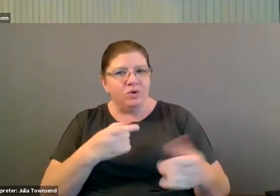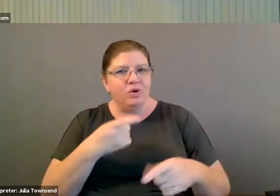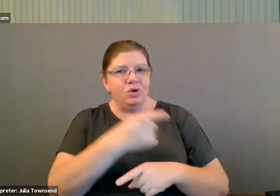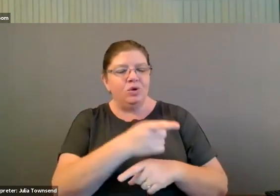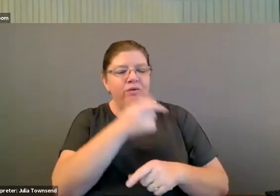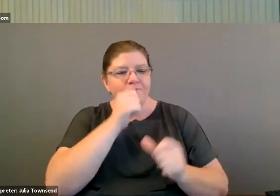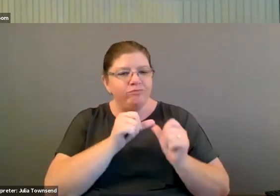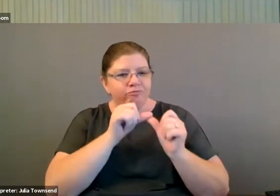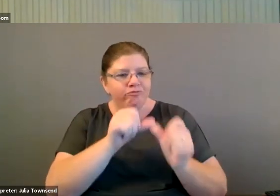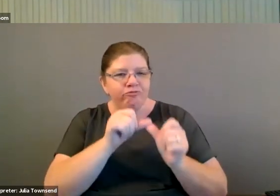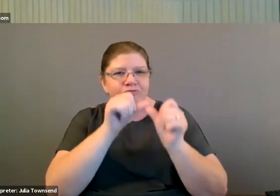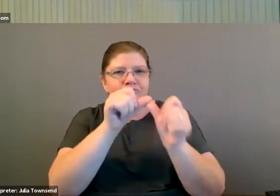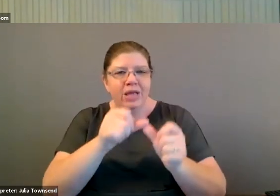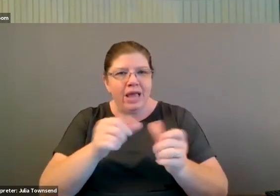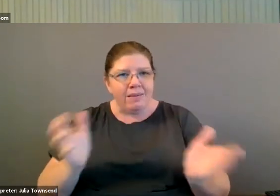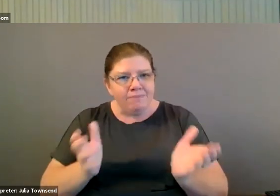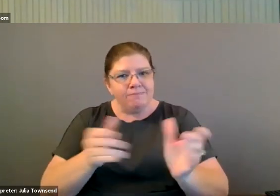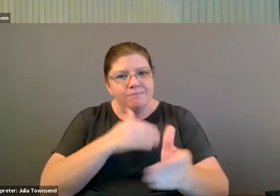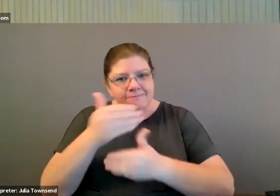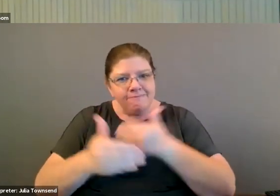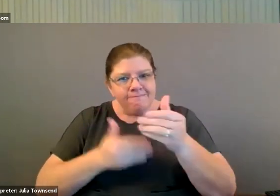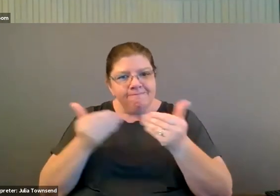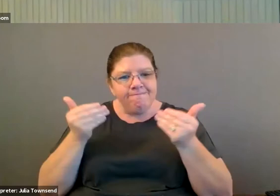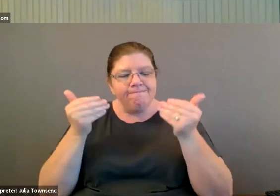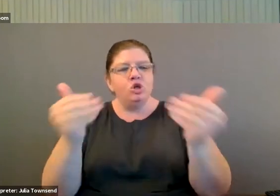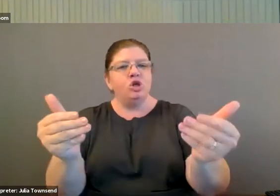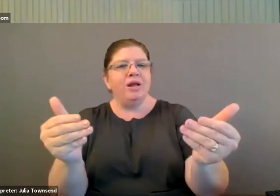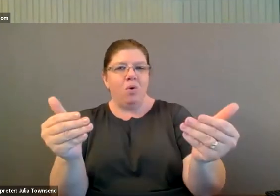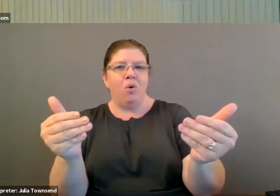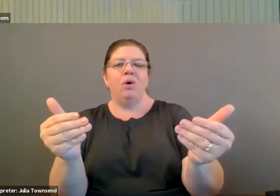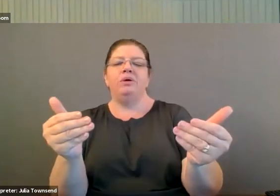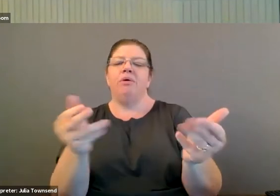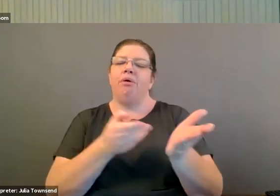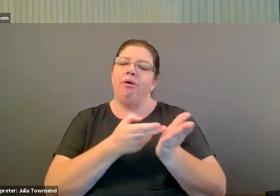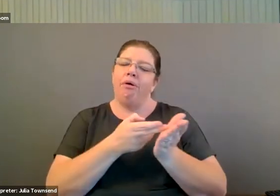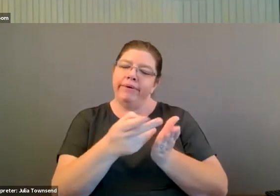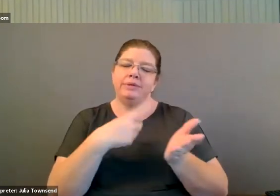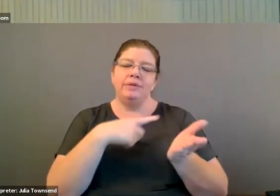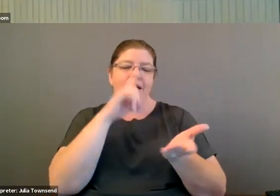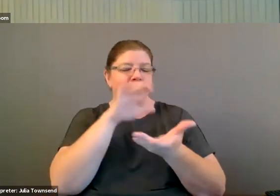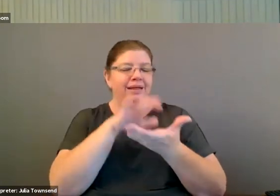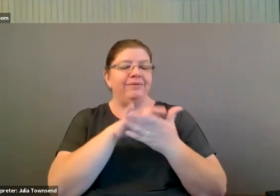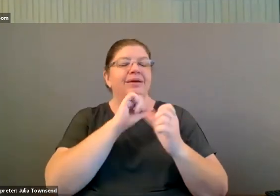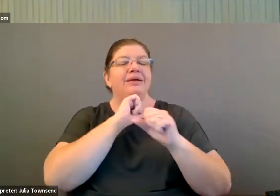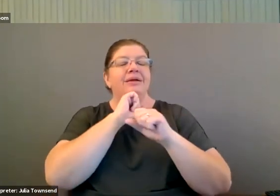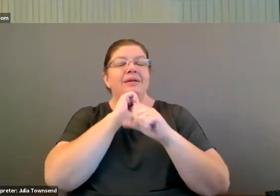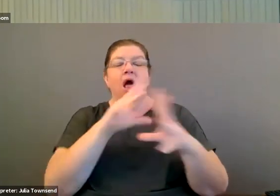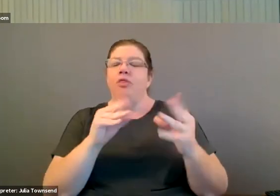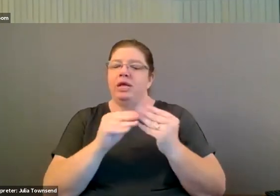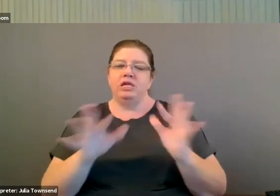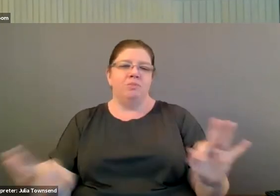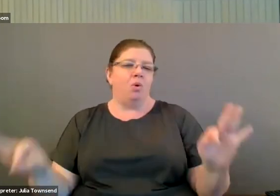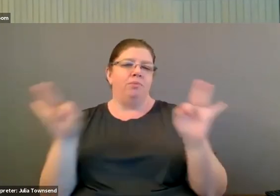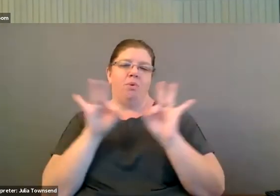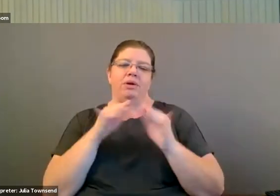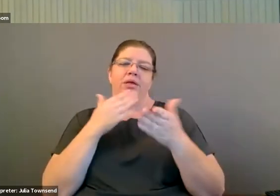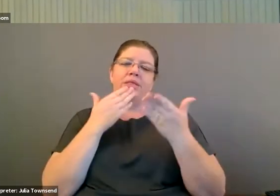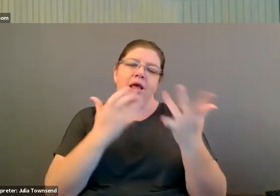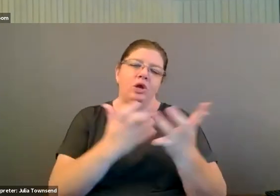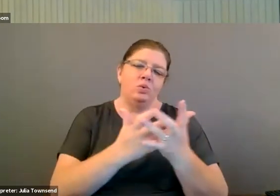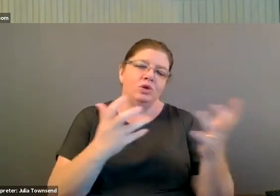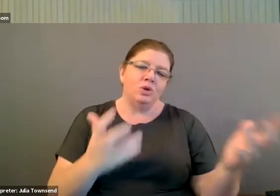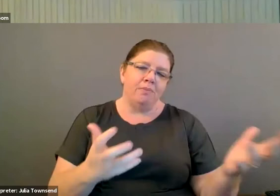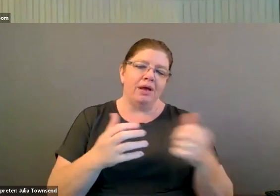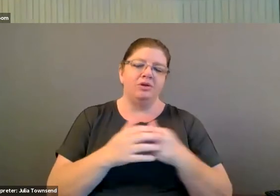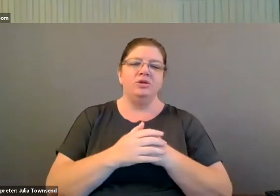sticking with this and pushing on and pushing forward. I honestly believe that nothing could be more important, so thank you so much.